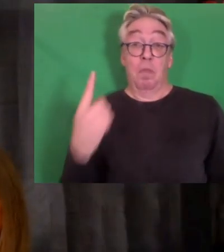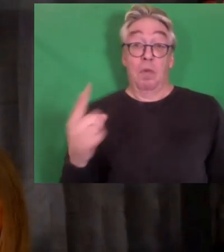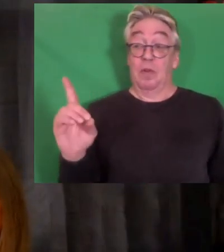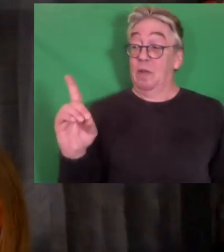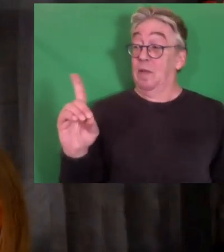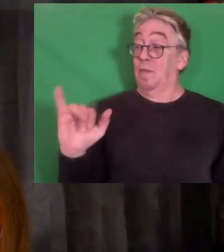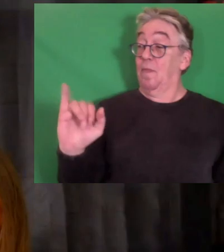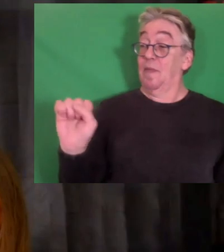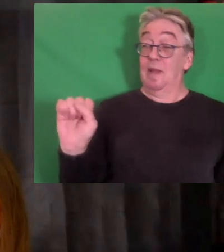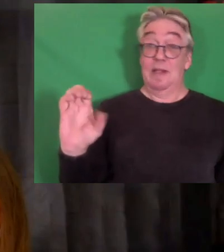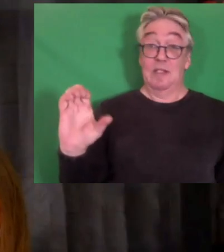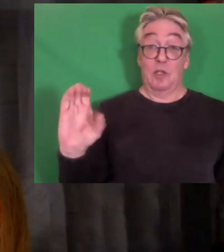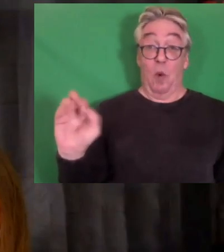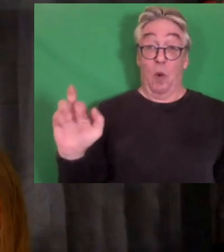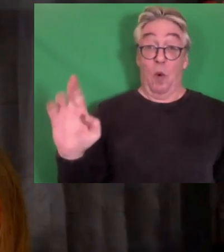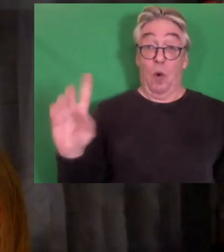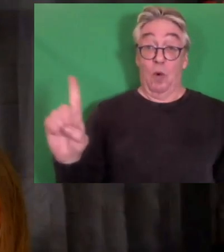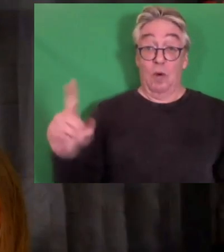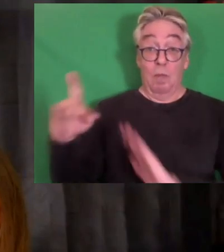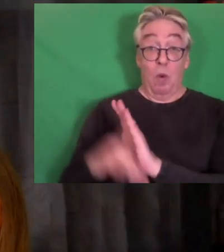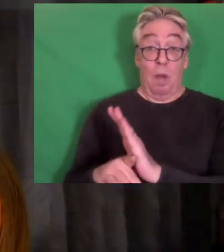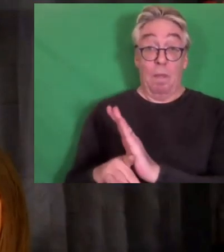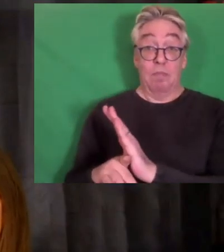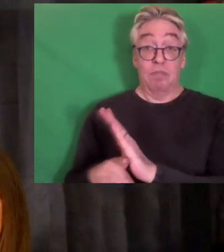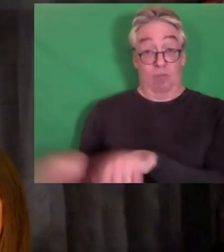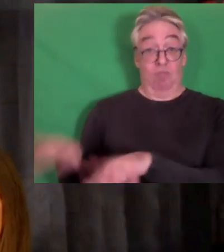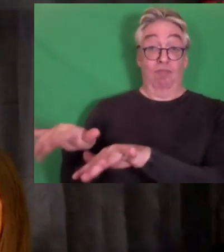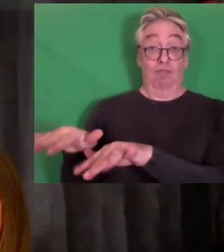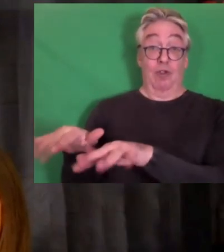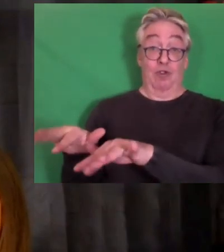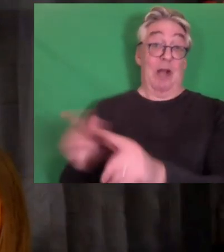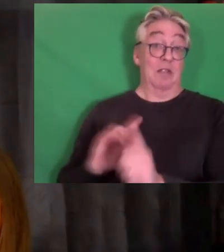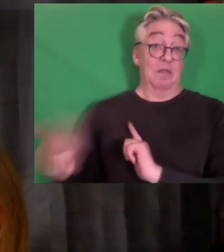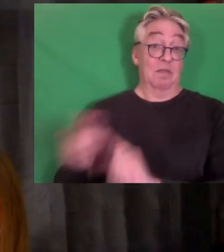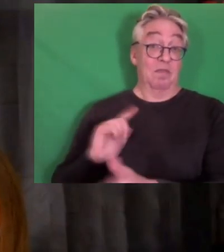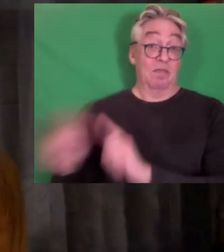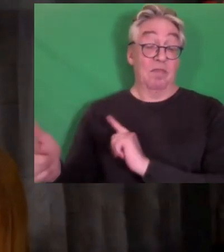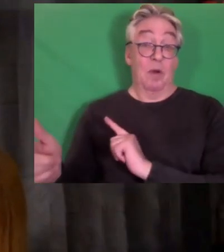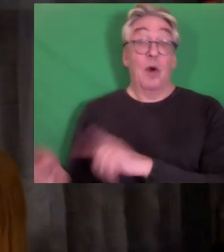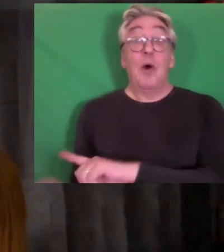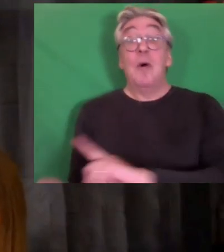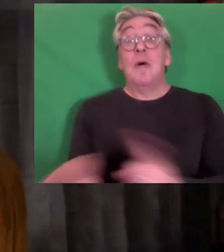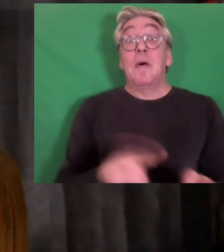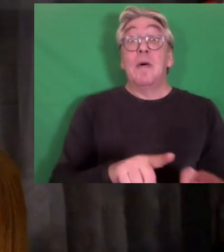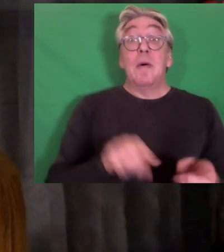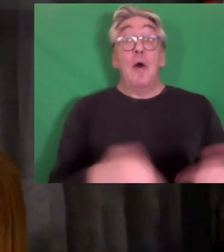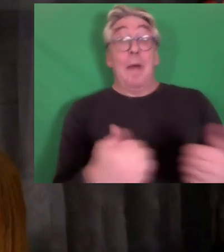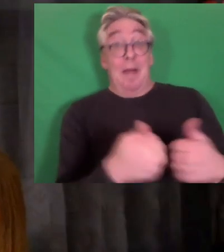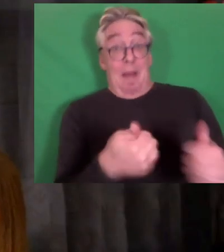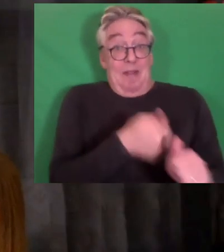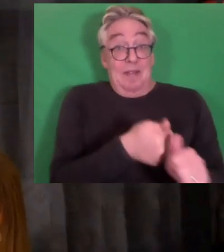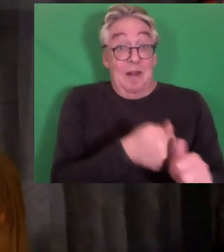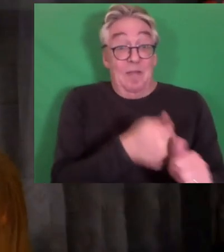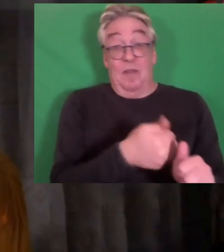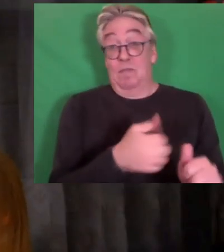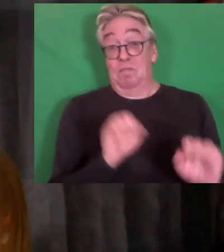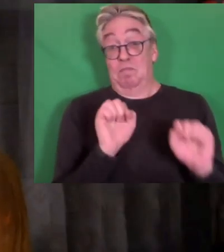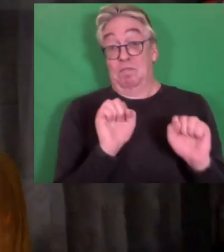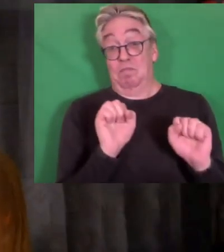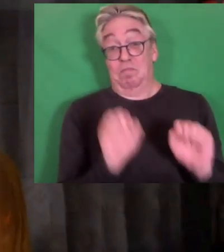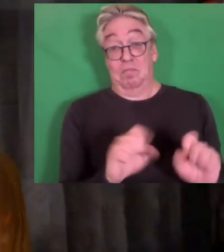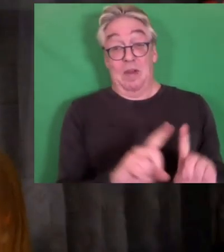platform. And within the game, it depends on the game. So you have, there can be everything from no interaction at all, some